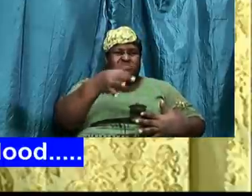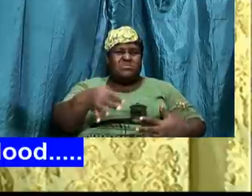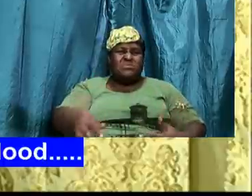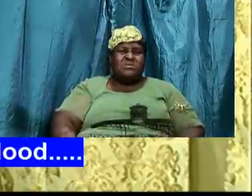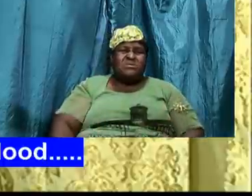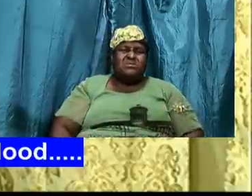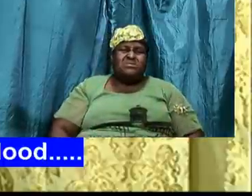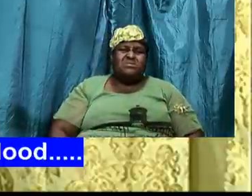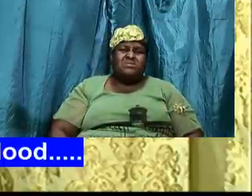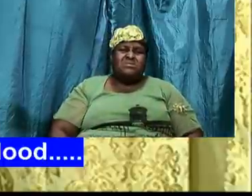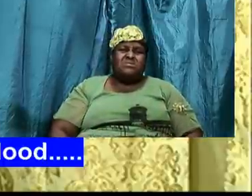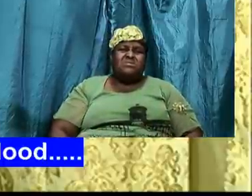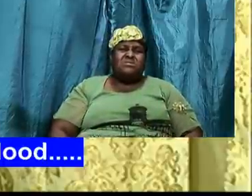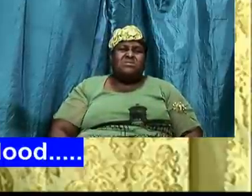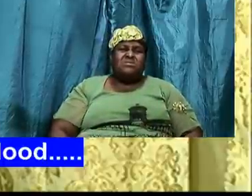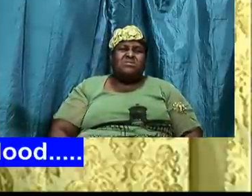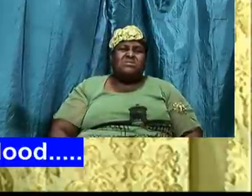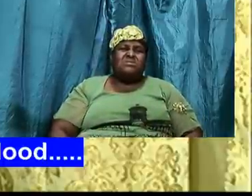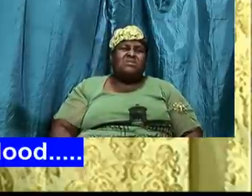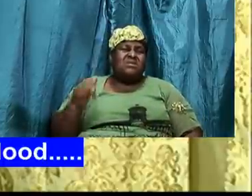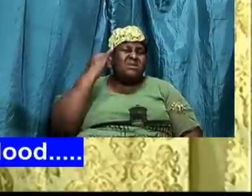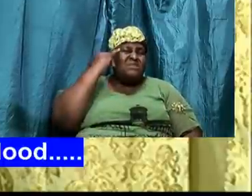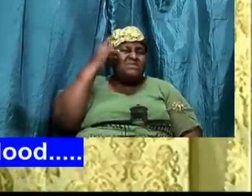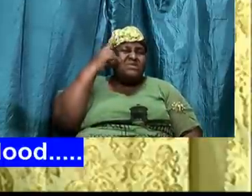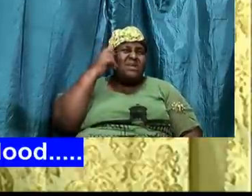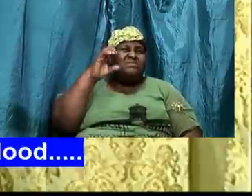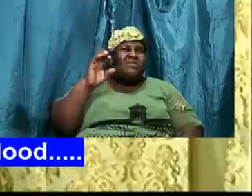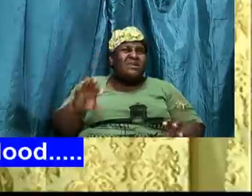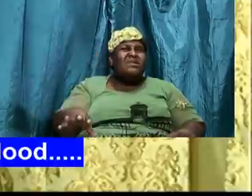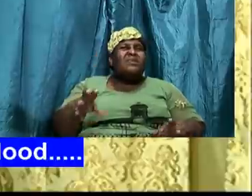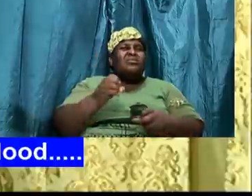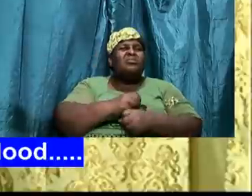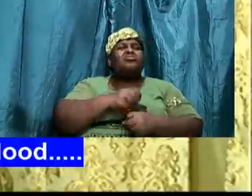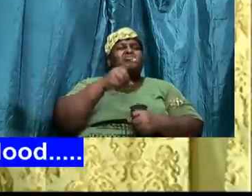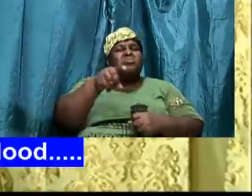Oh, glory to God. If he can get you in the corner.